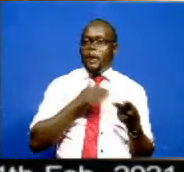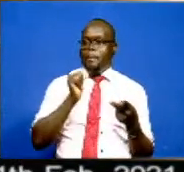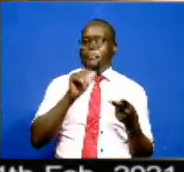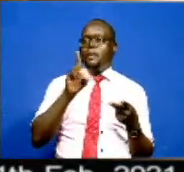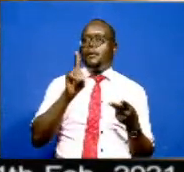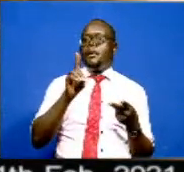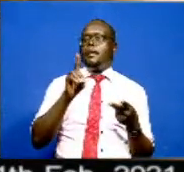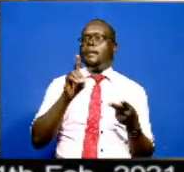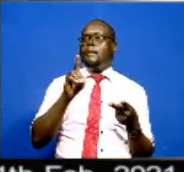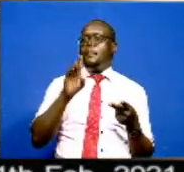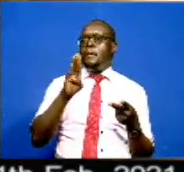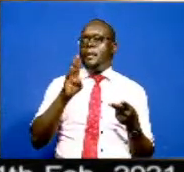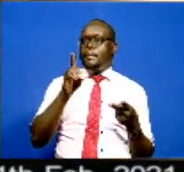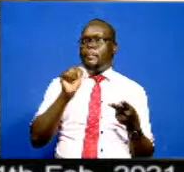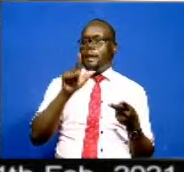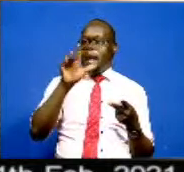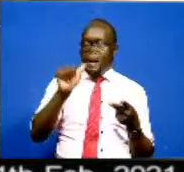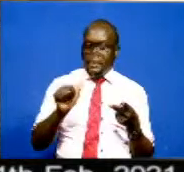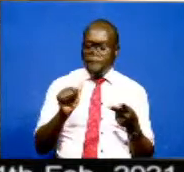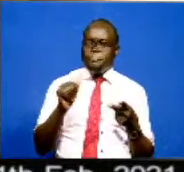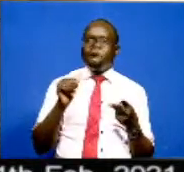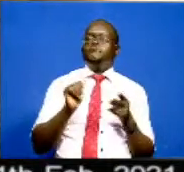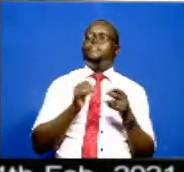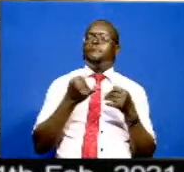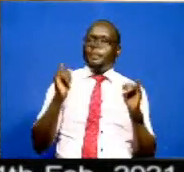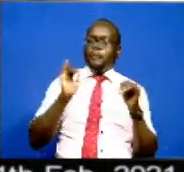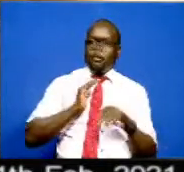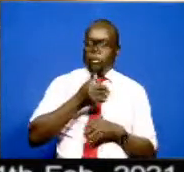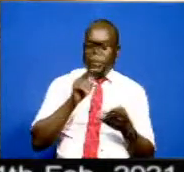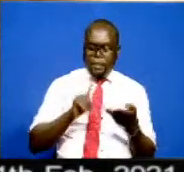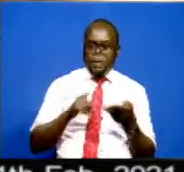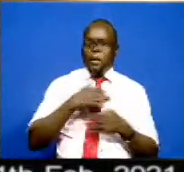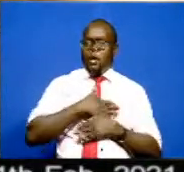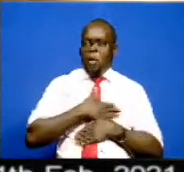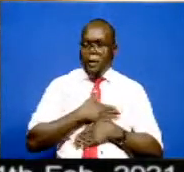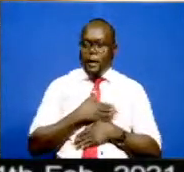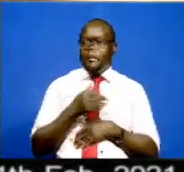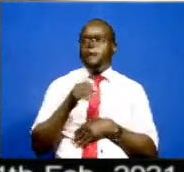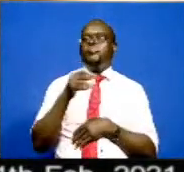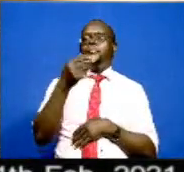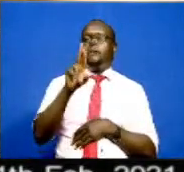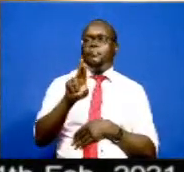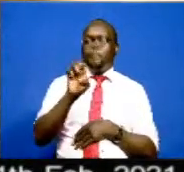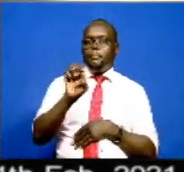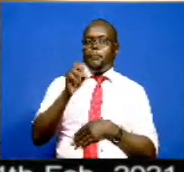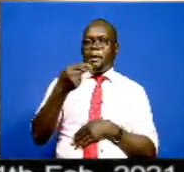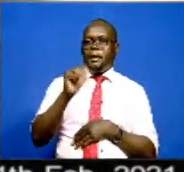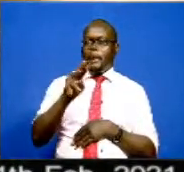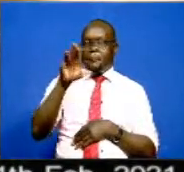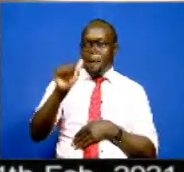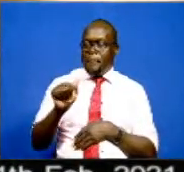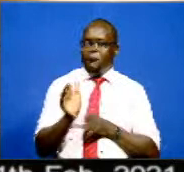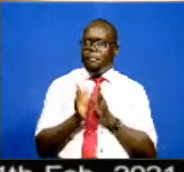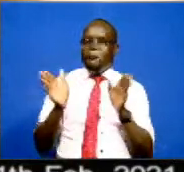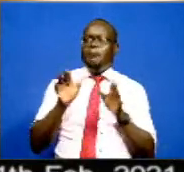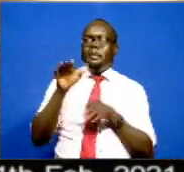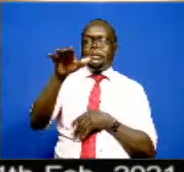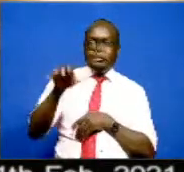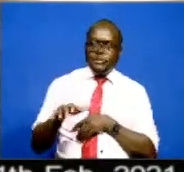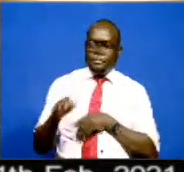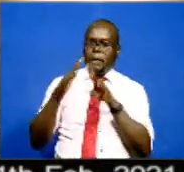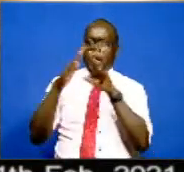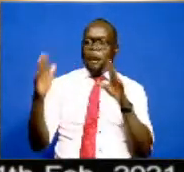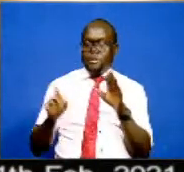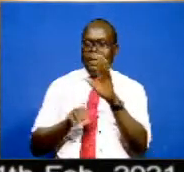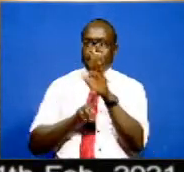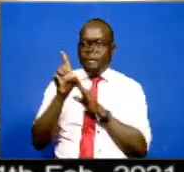to be appointed to the Committee on Implementation. The Honorable Rehema Dida Jeldesa, MP, to move from the Departmental Committee on Transport, Public Works and Housing to